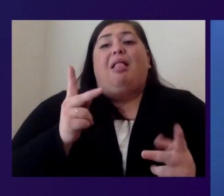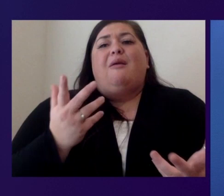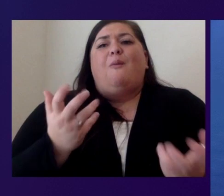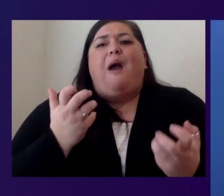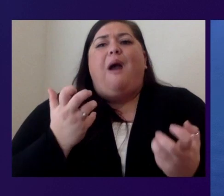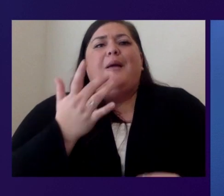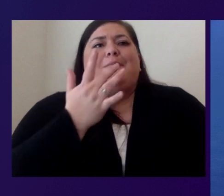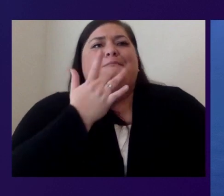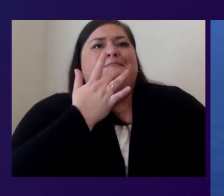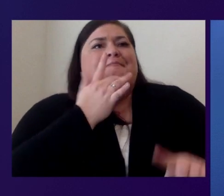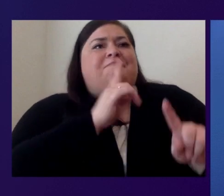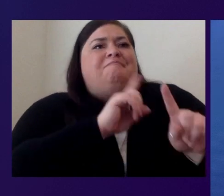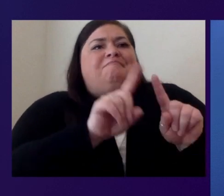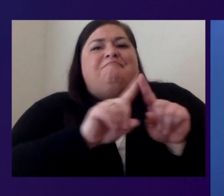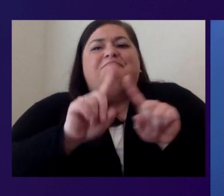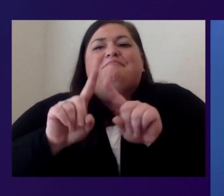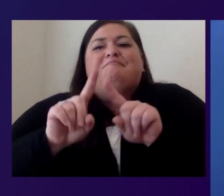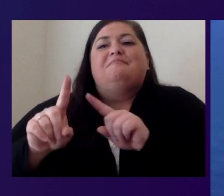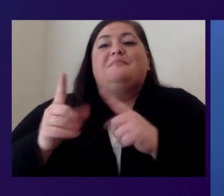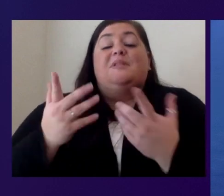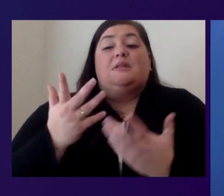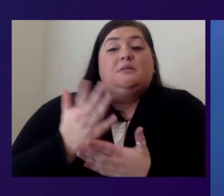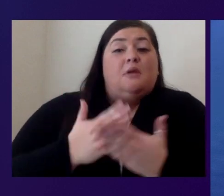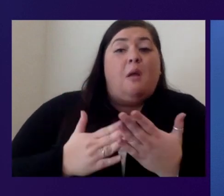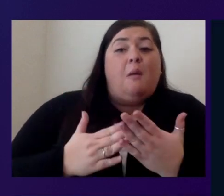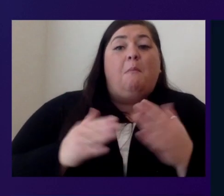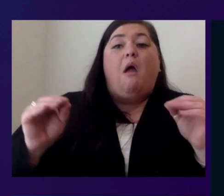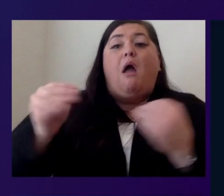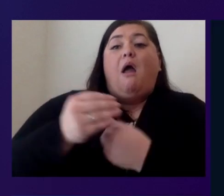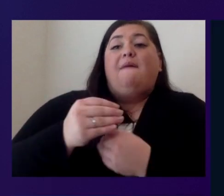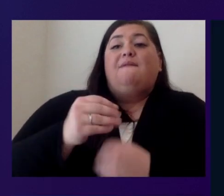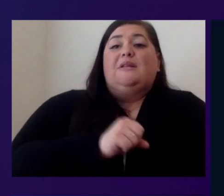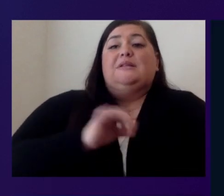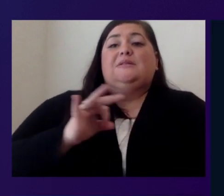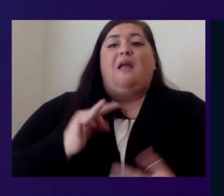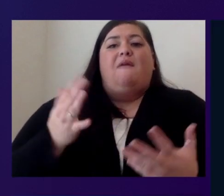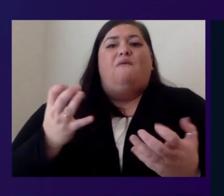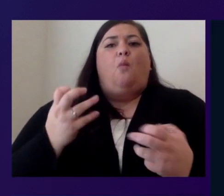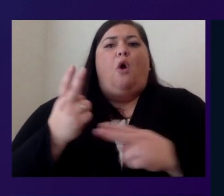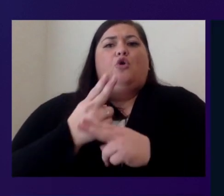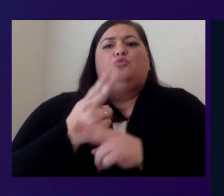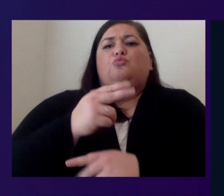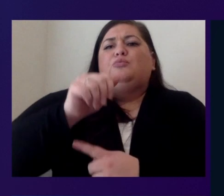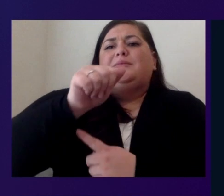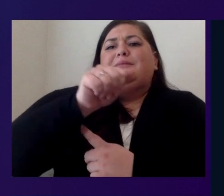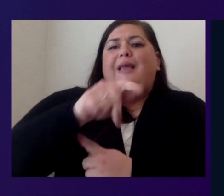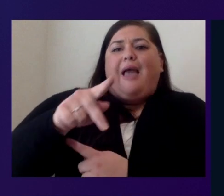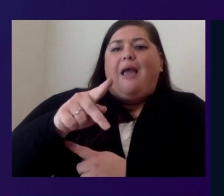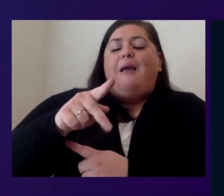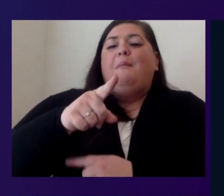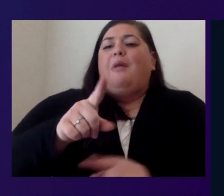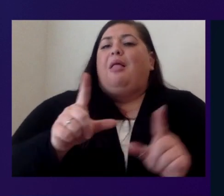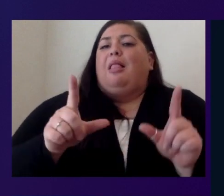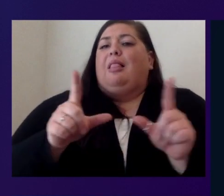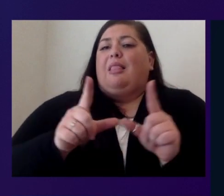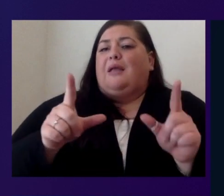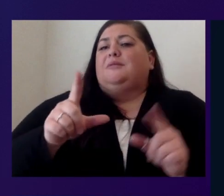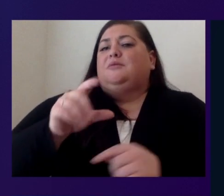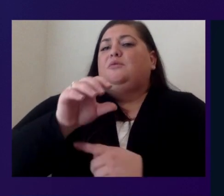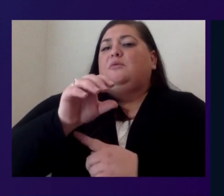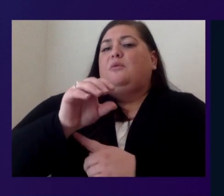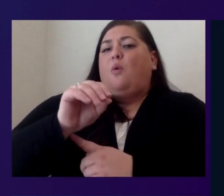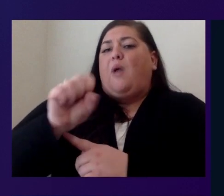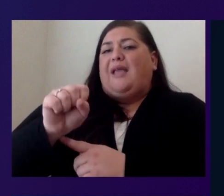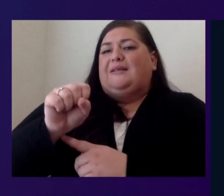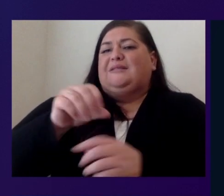office staff, they probably want to use Windows-based application and which is licensed operating system in this chart.